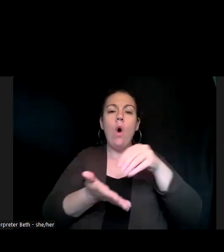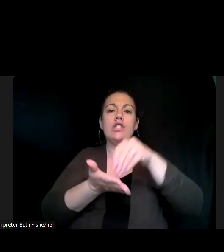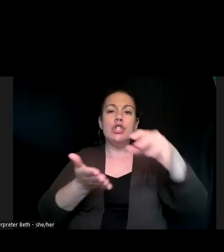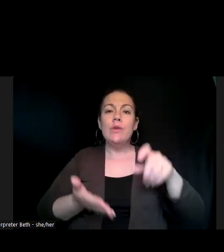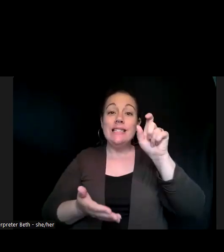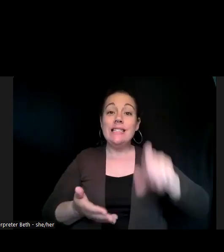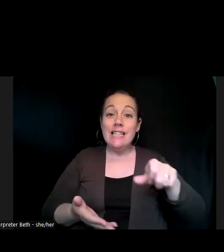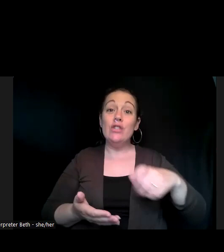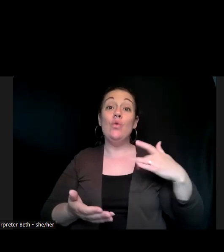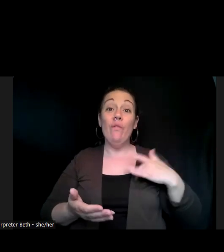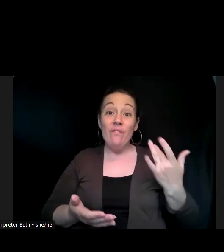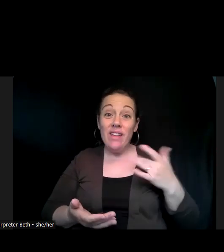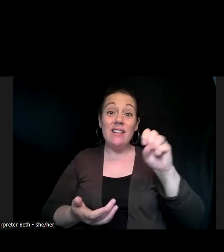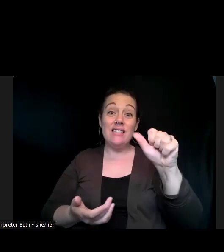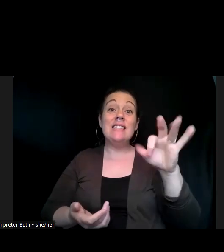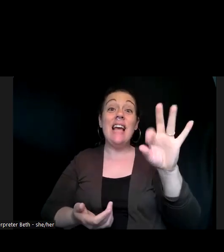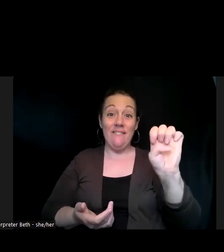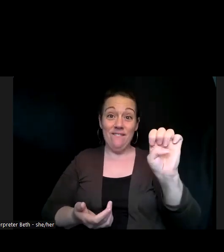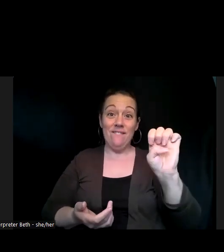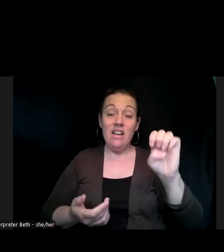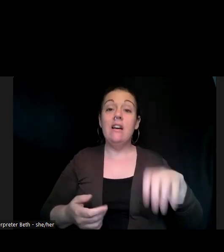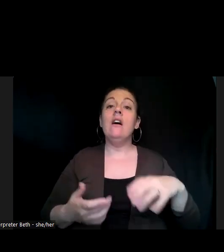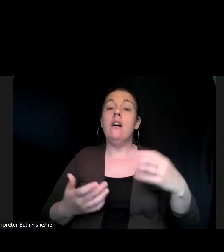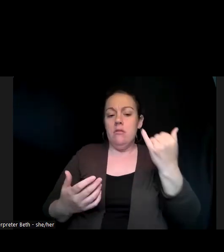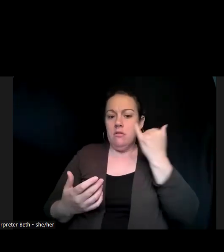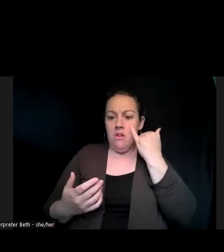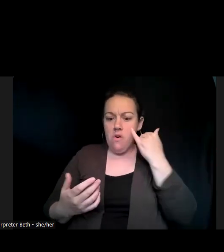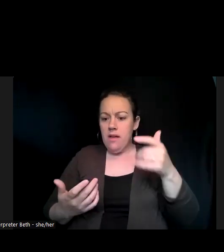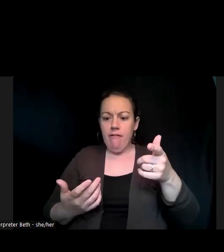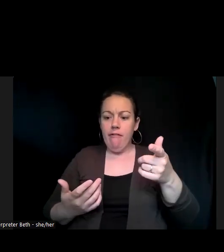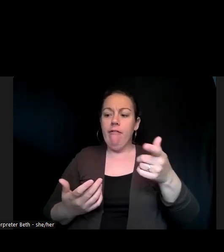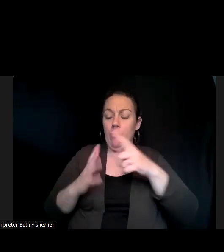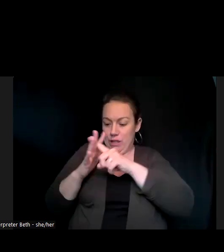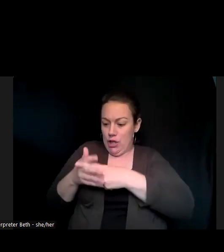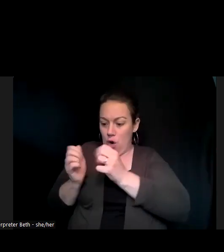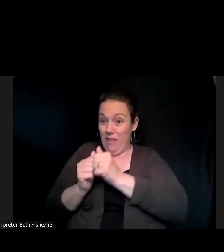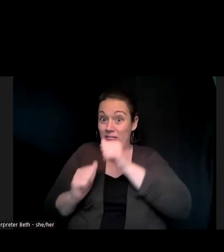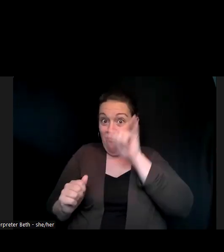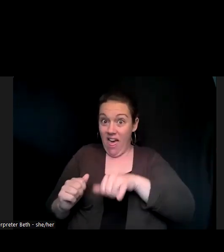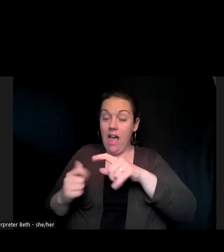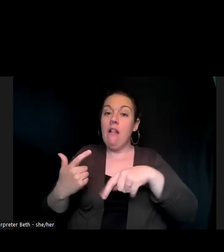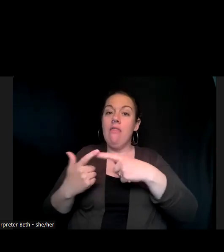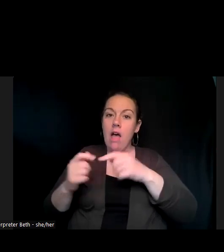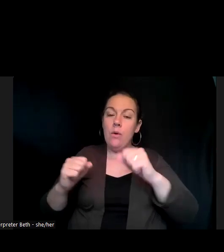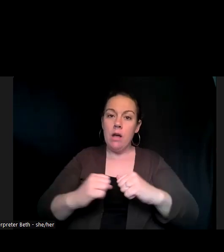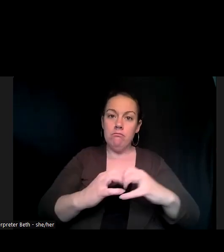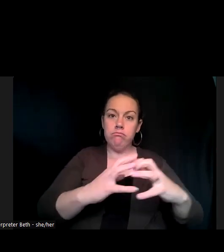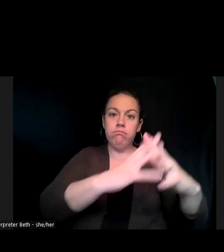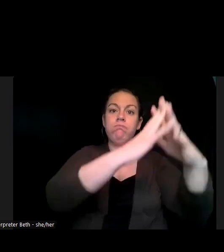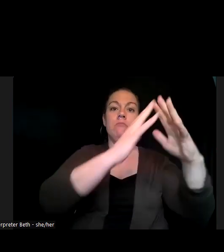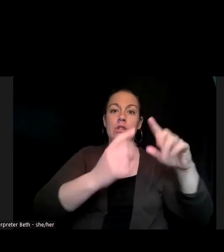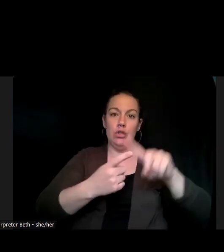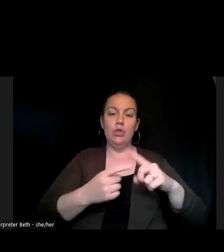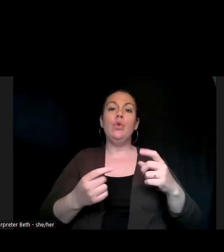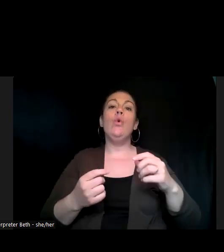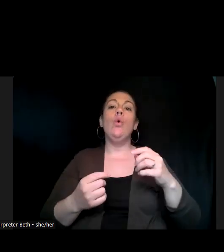when we're thinking about what students know and can do. If we aren't sort of starting there, we're not going to be able to get to the other important pieces